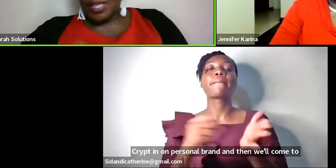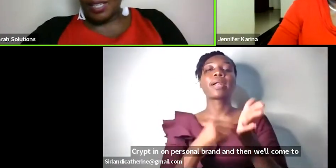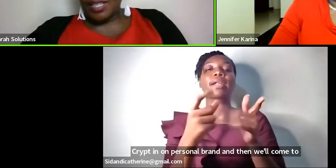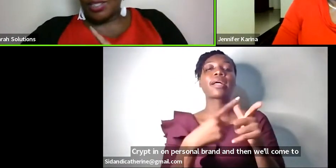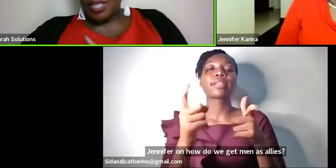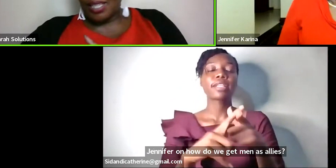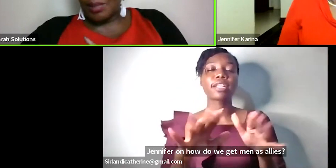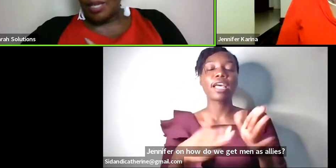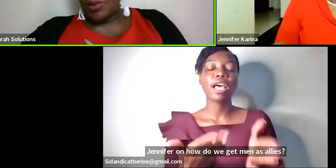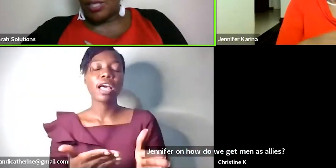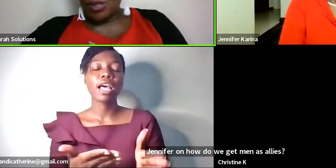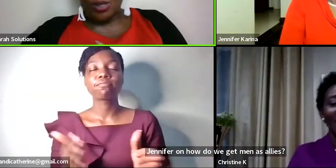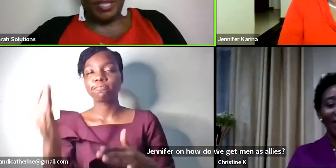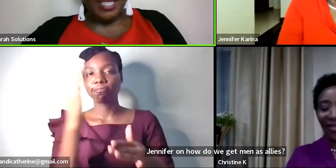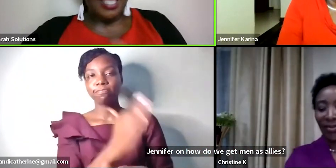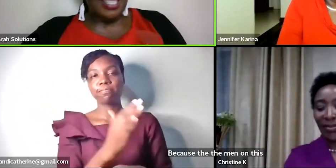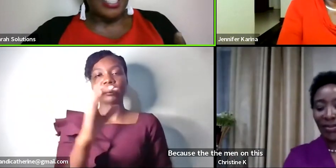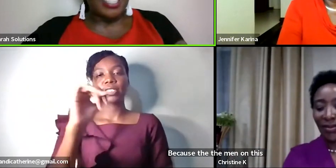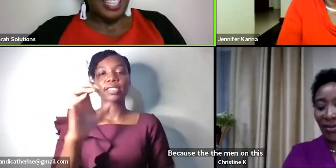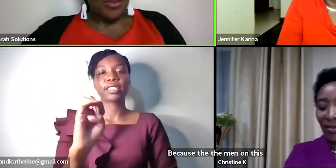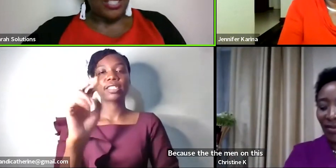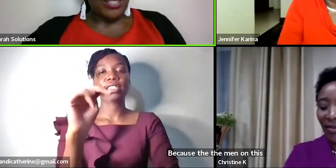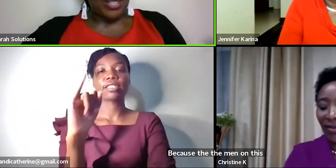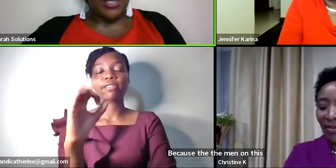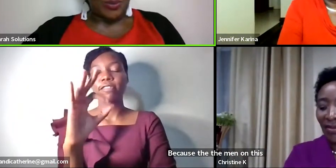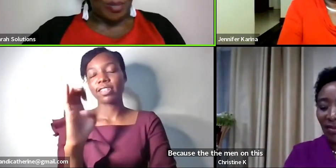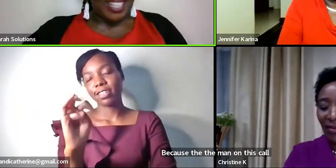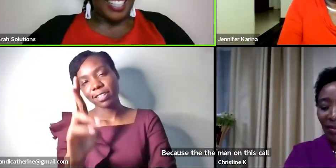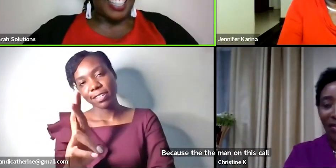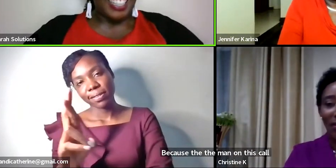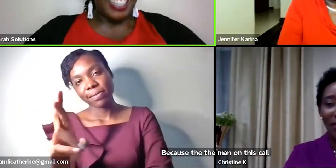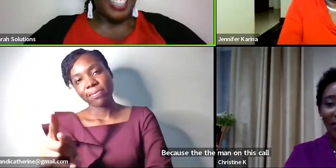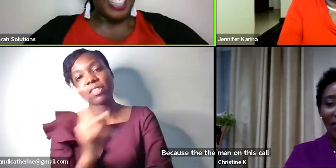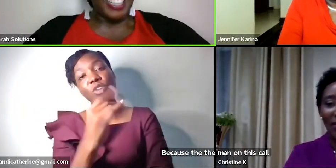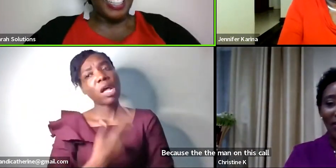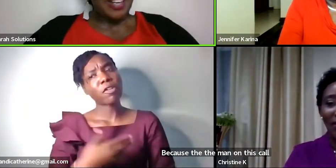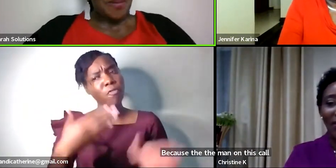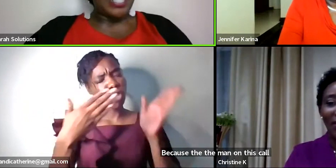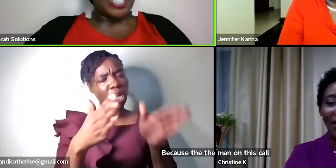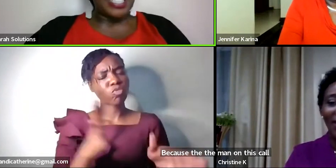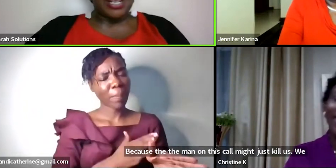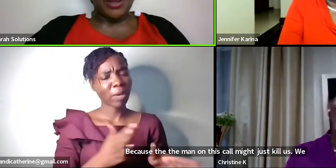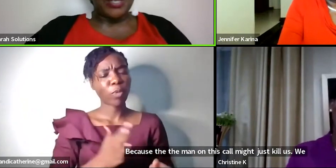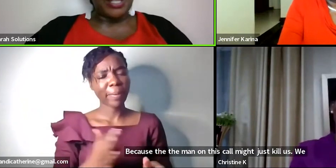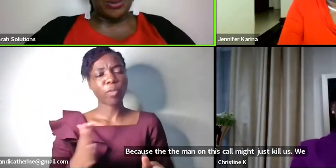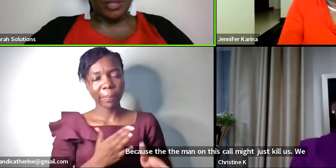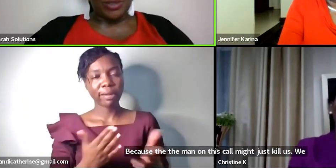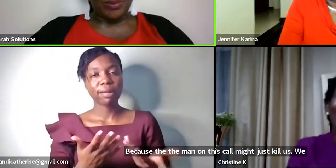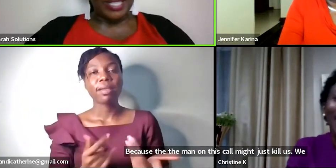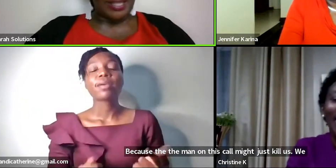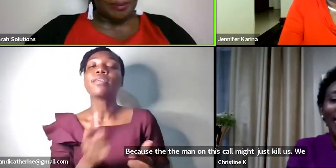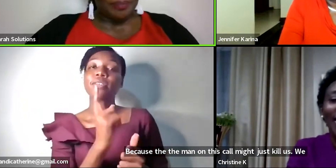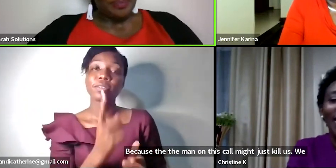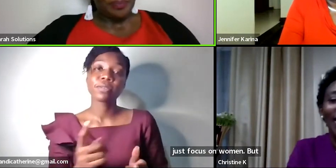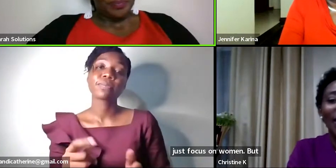because the men on this call might just kill us if we just focus on women. But Christine, how do we do